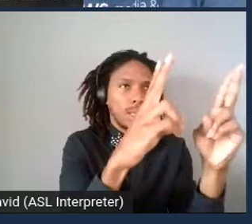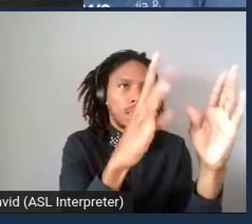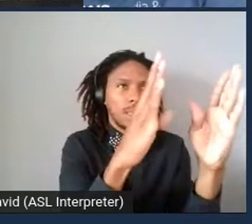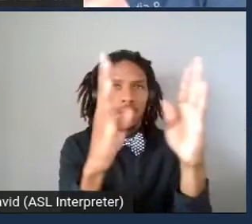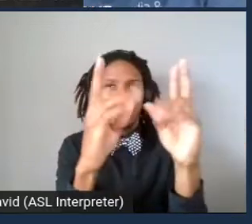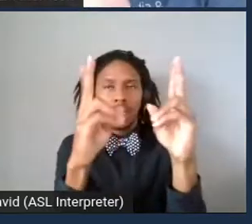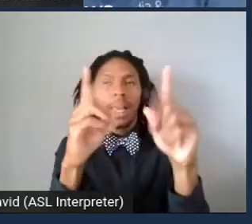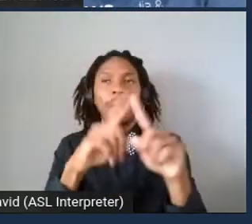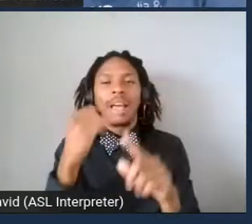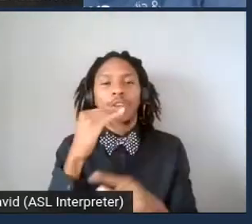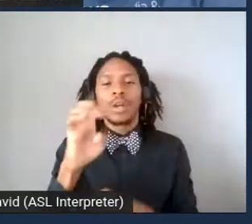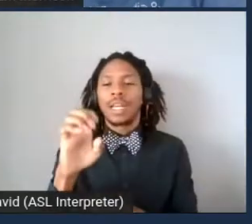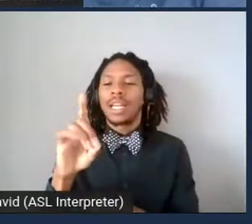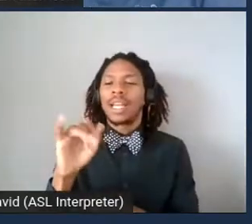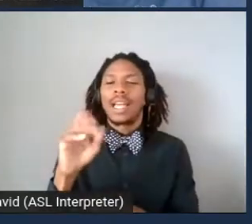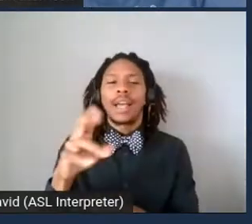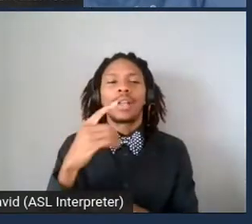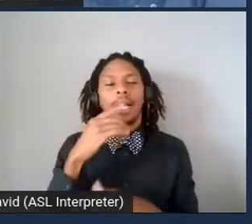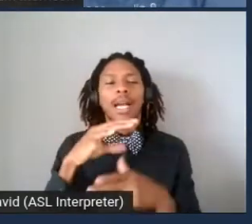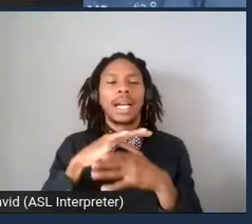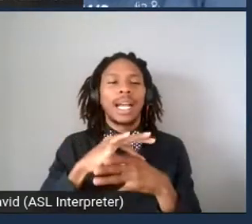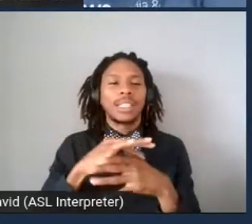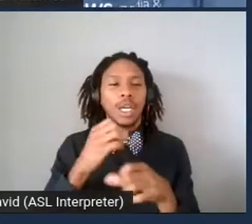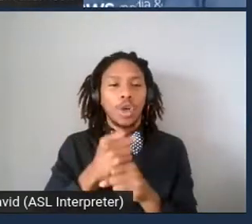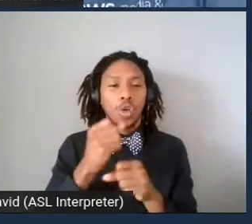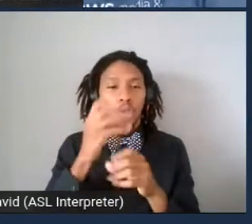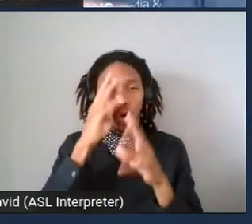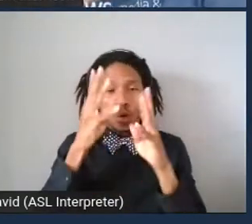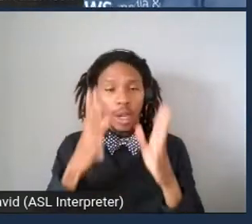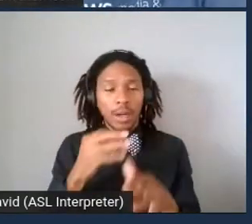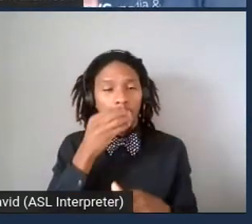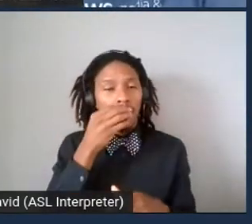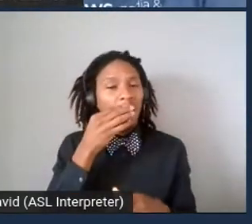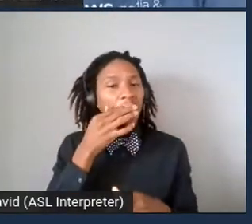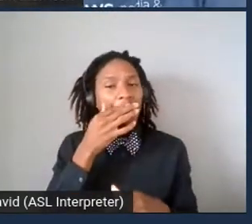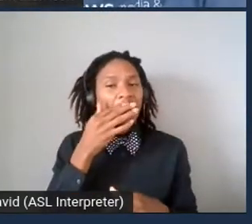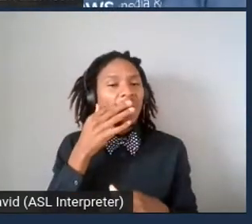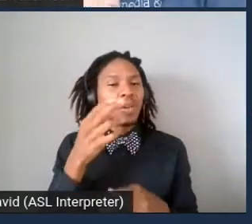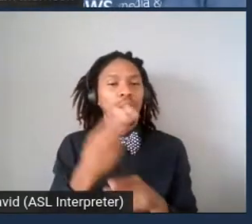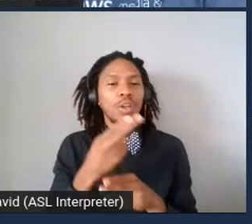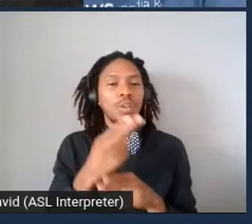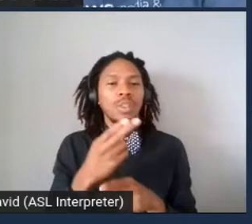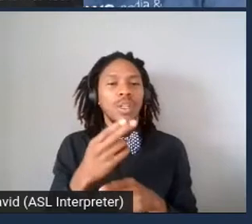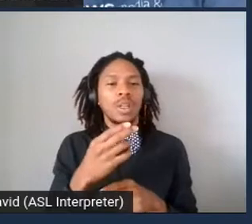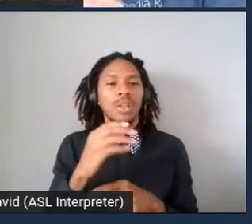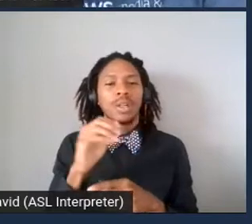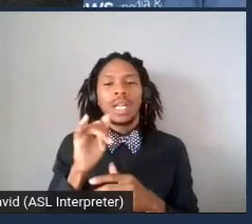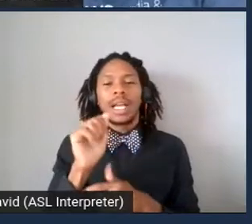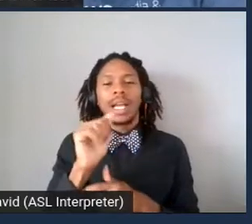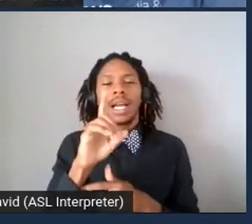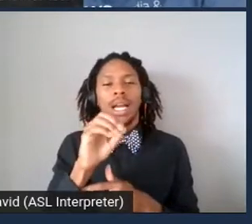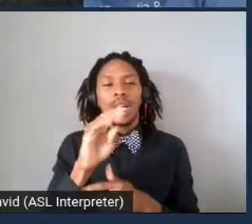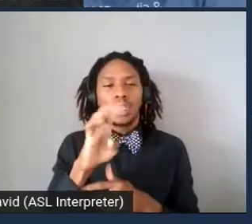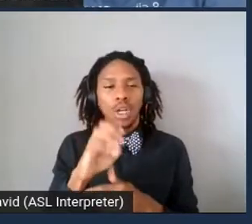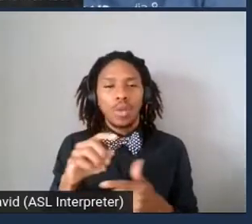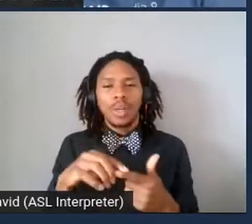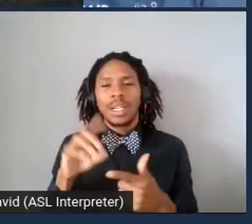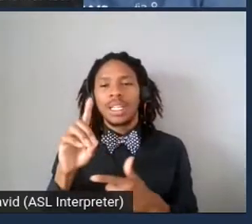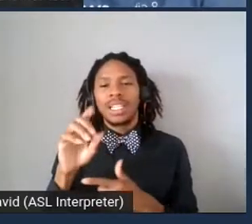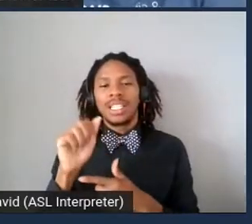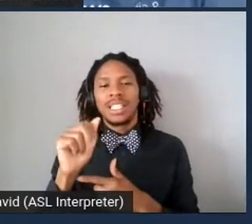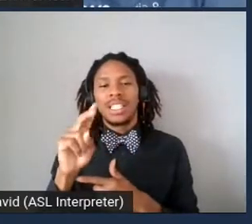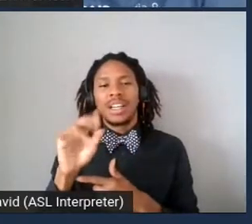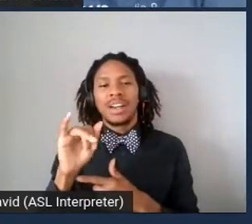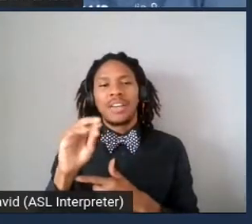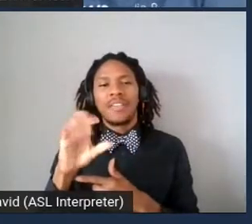an editor, so if you're a content creator, you're going to use a nonlinear editor like Adobe Premiere, DaVinci Resolve. You're going to use